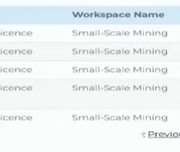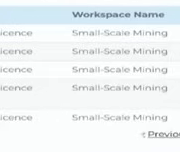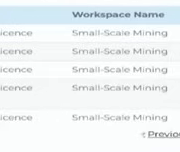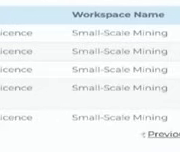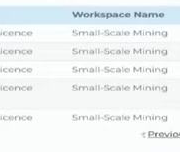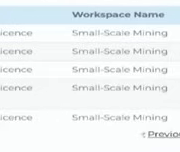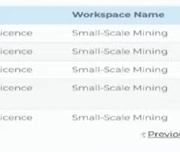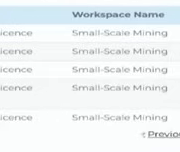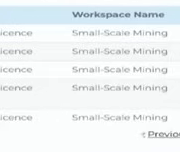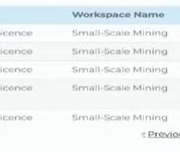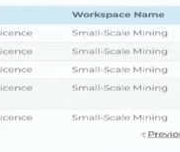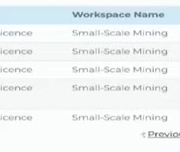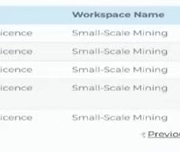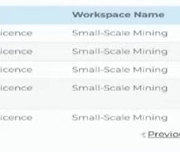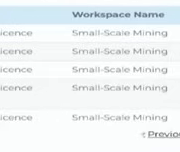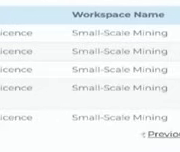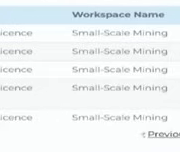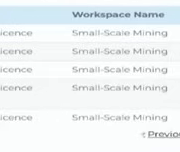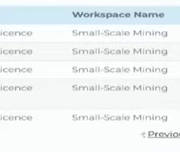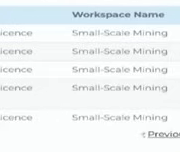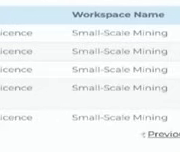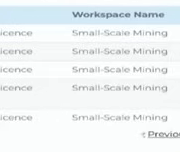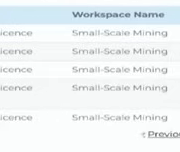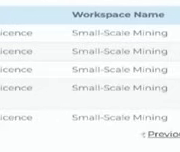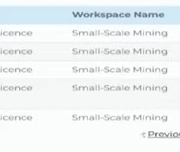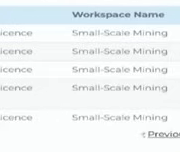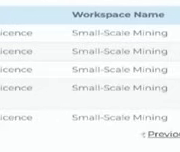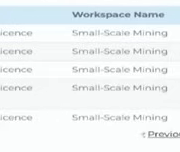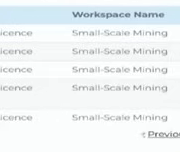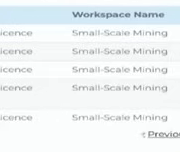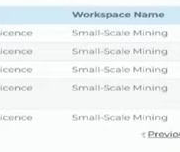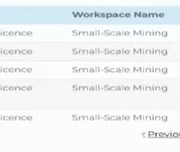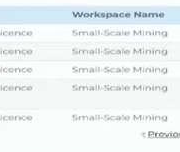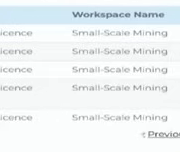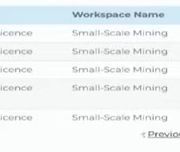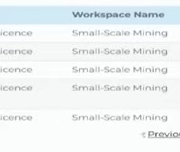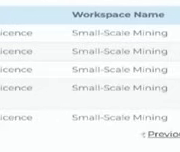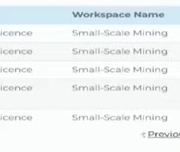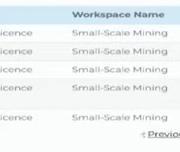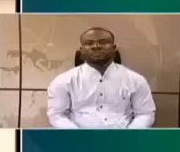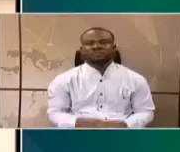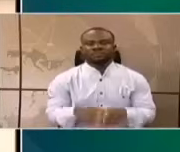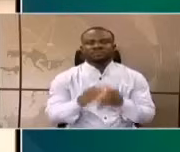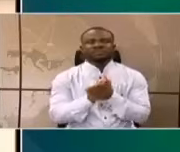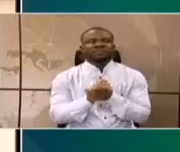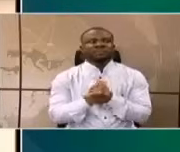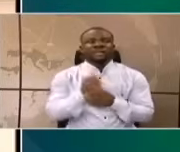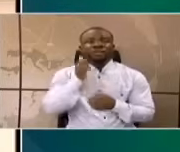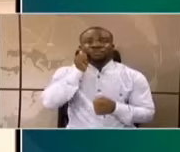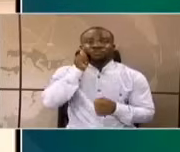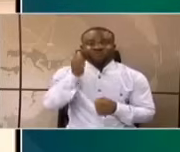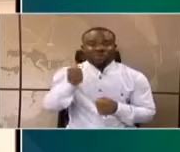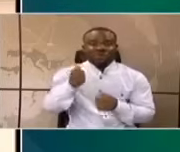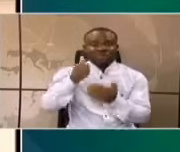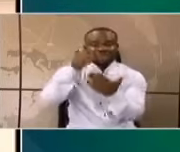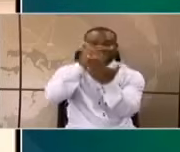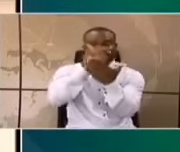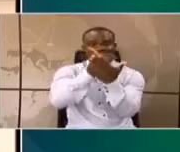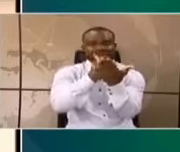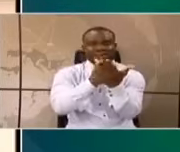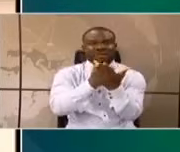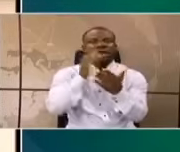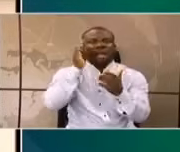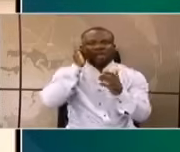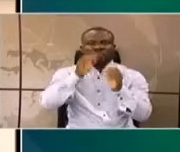Ojai. You see, Echna. Ojai. Metwa sa company si so. But I want to zoom